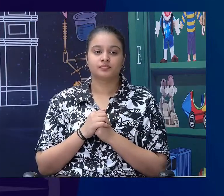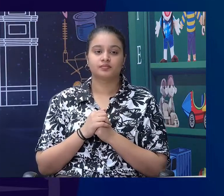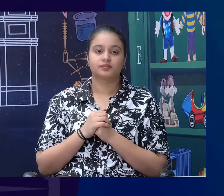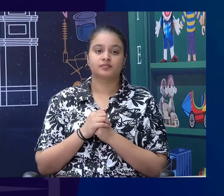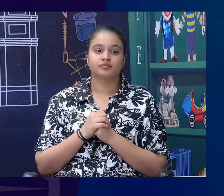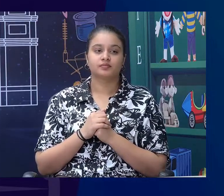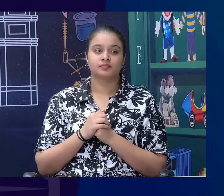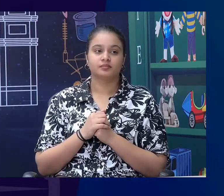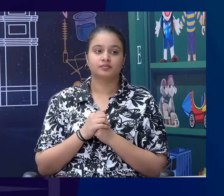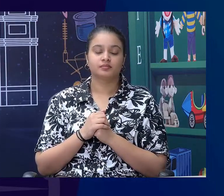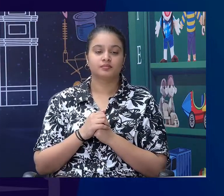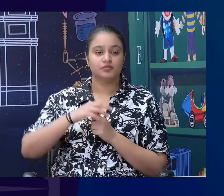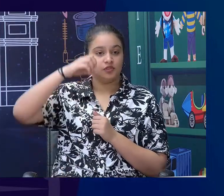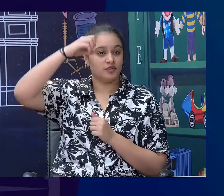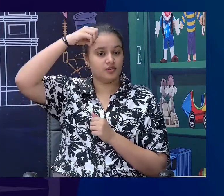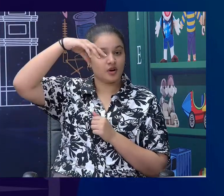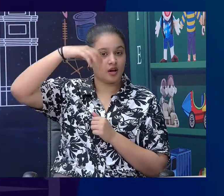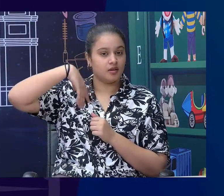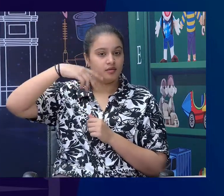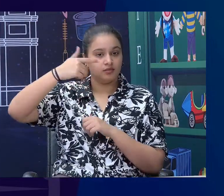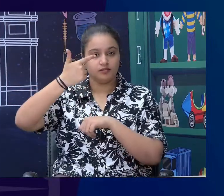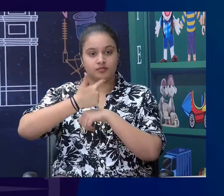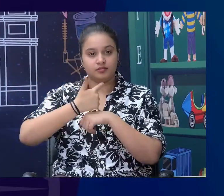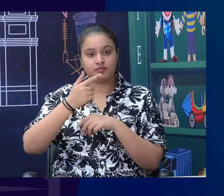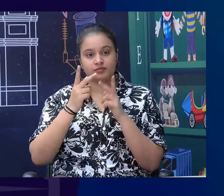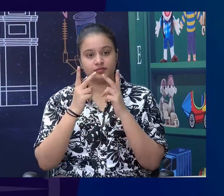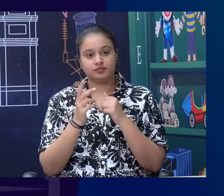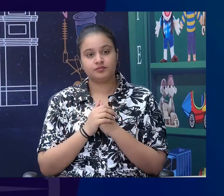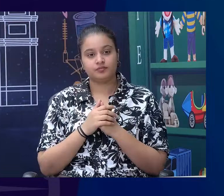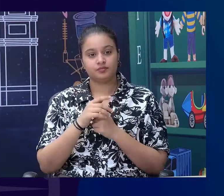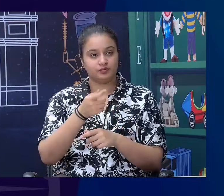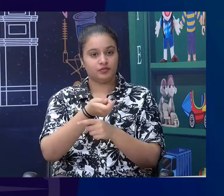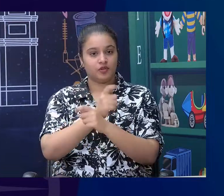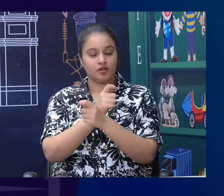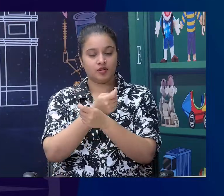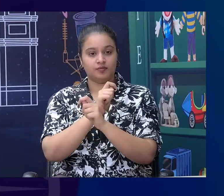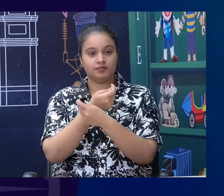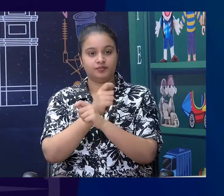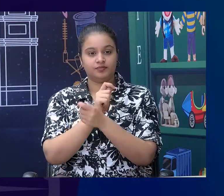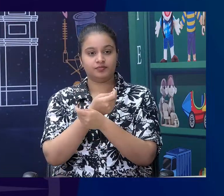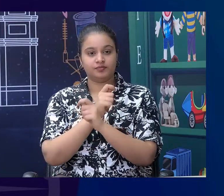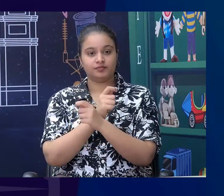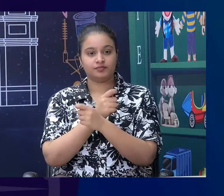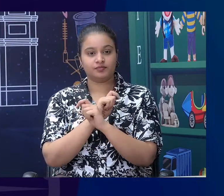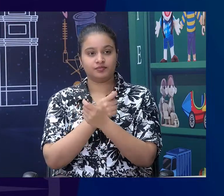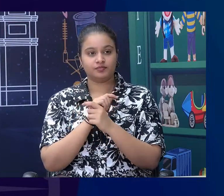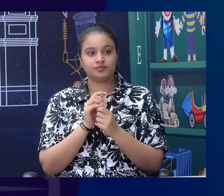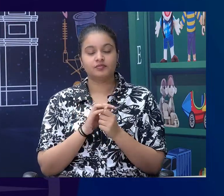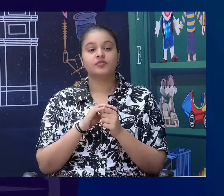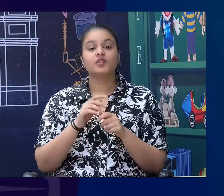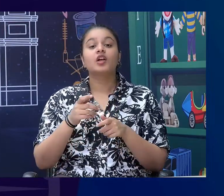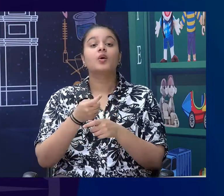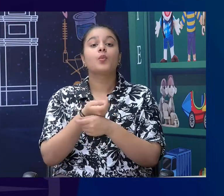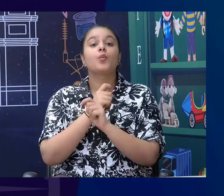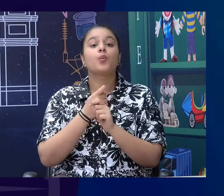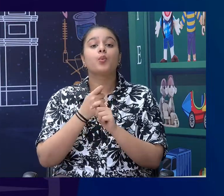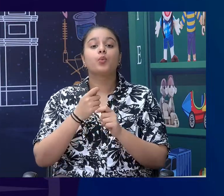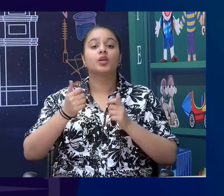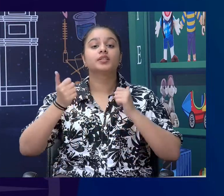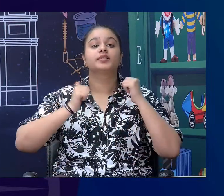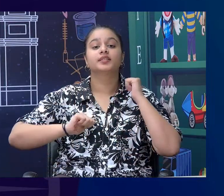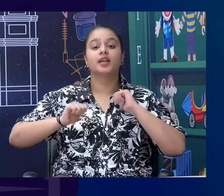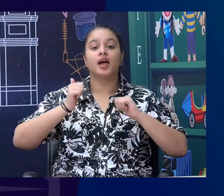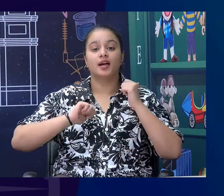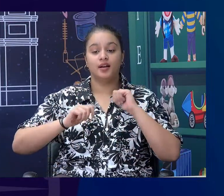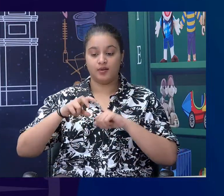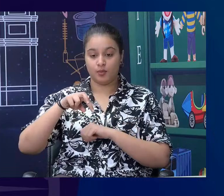top camera while you, okay, this is a horse. And how he trots. Oh, how he trots. Oh,